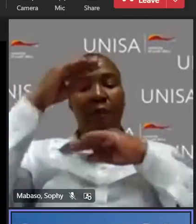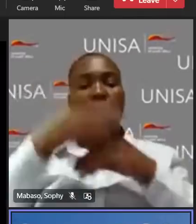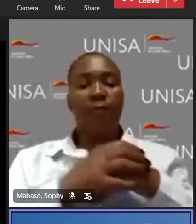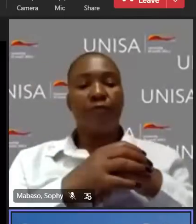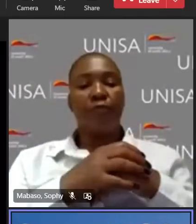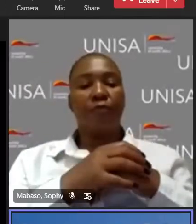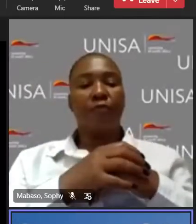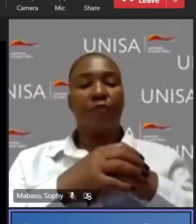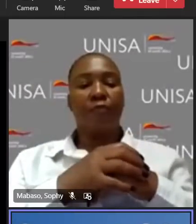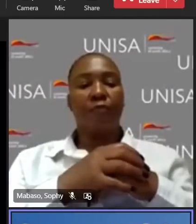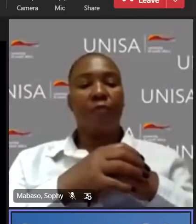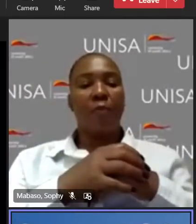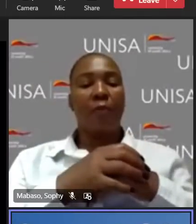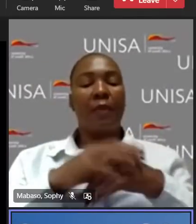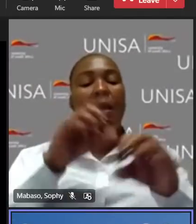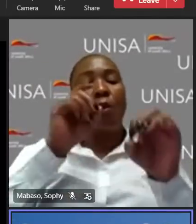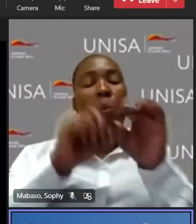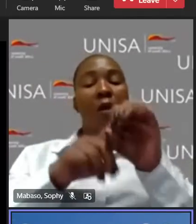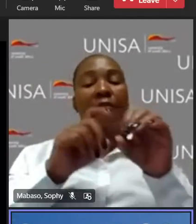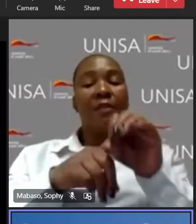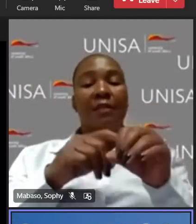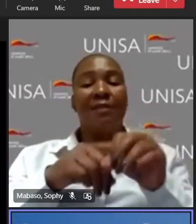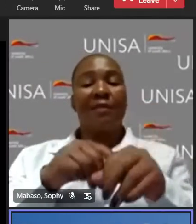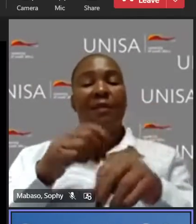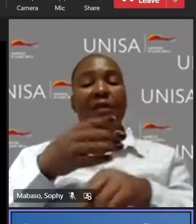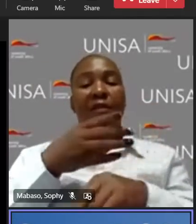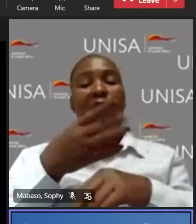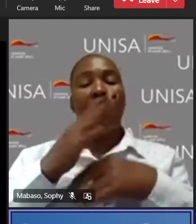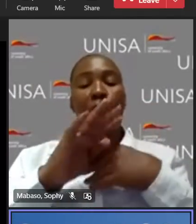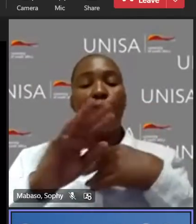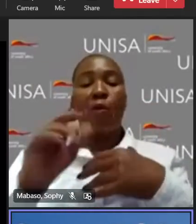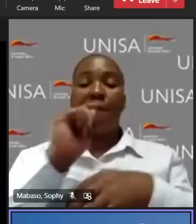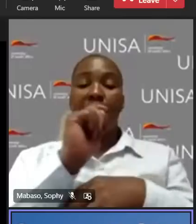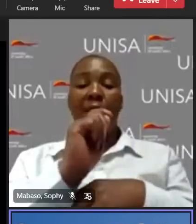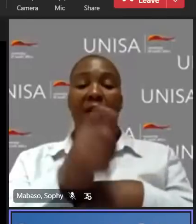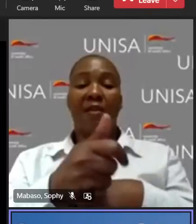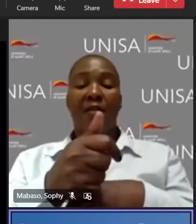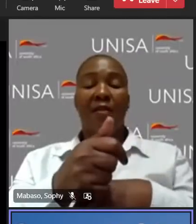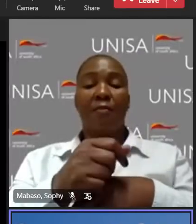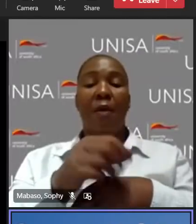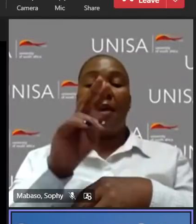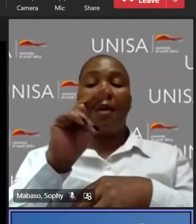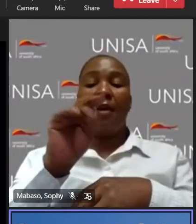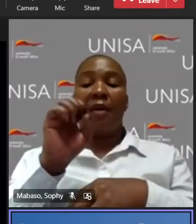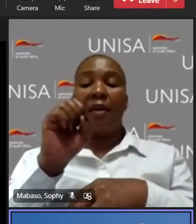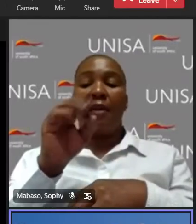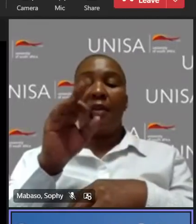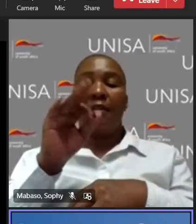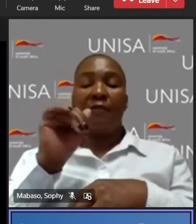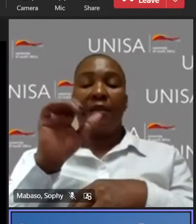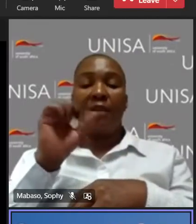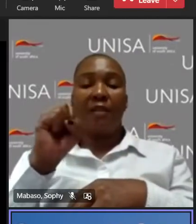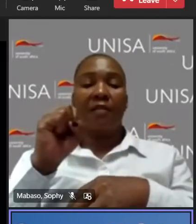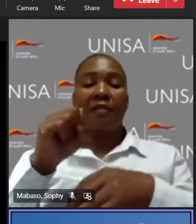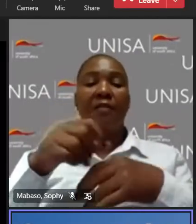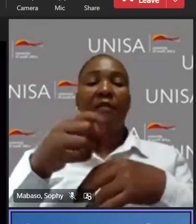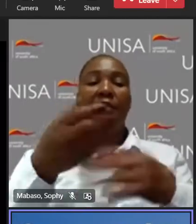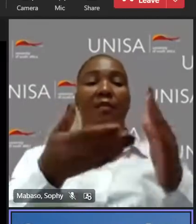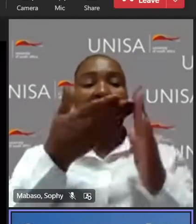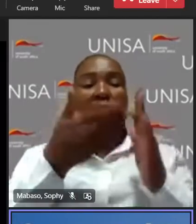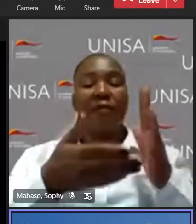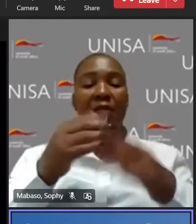then the qualifications that are not funded by NSFAS, those are